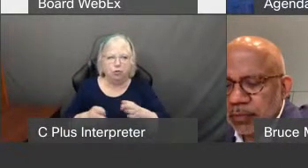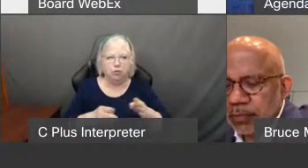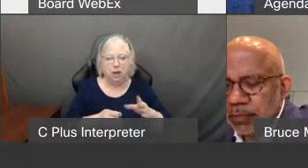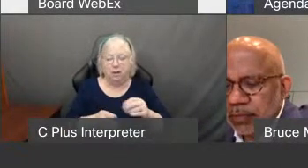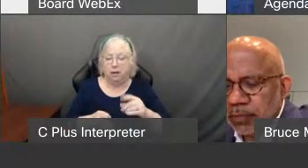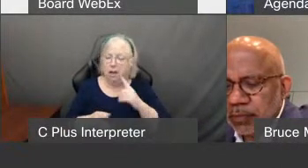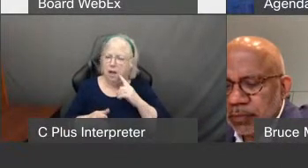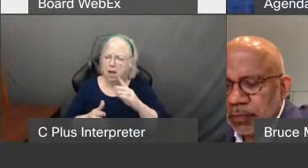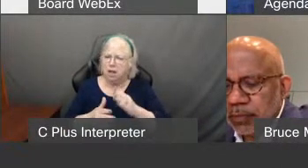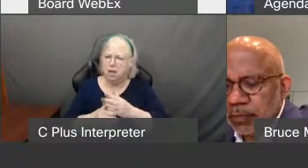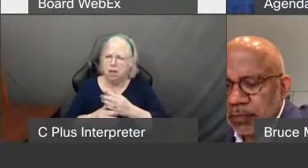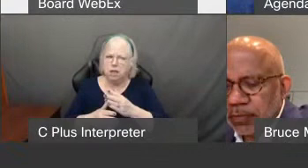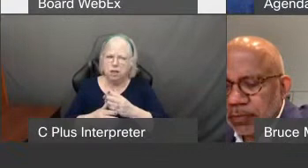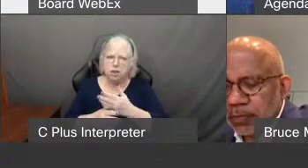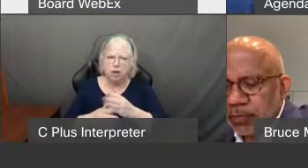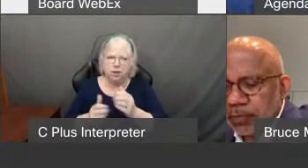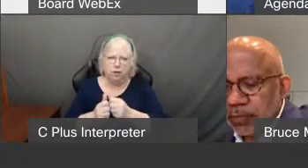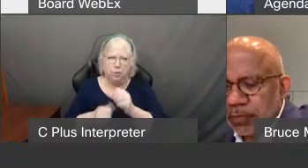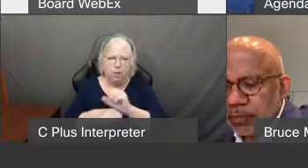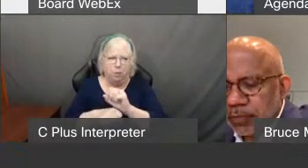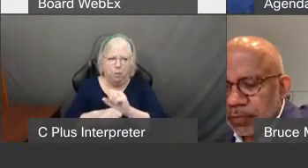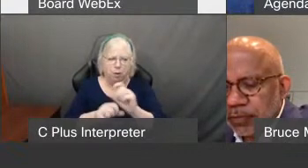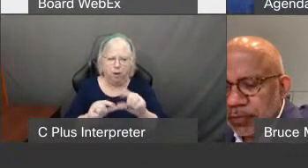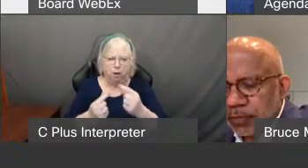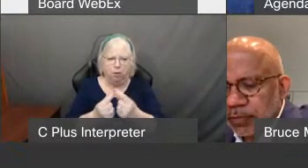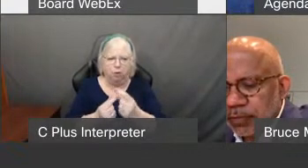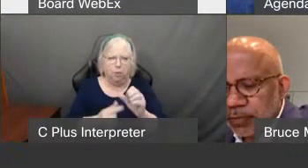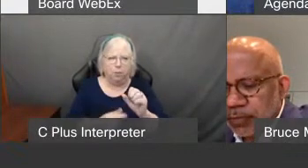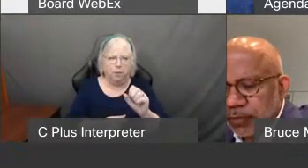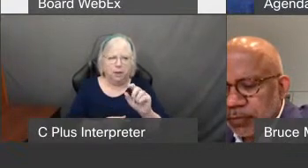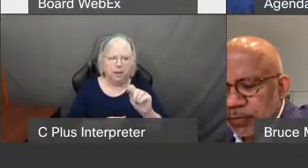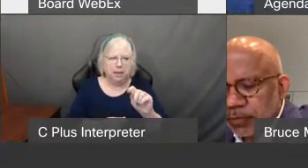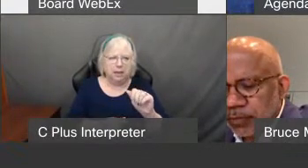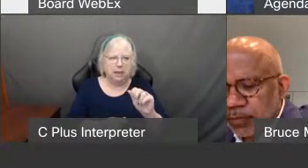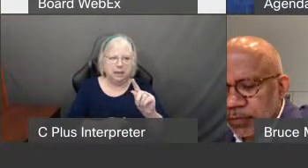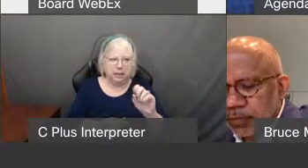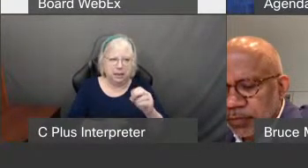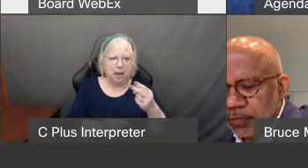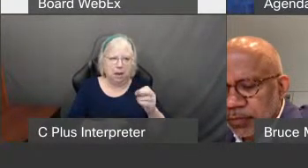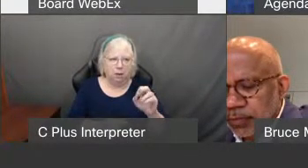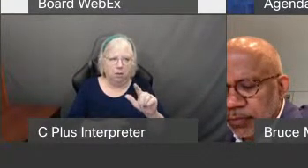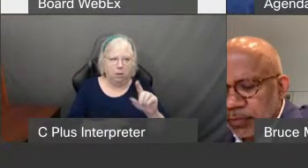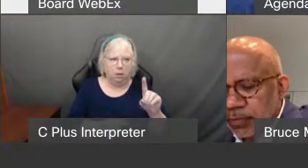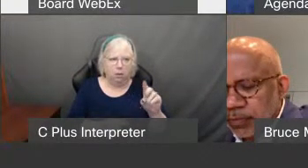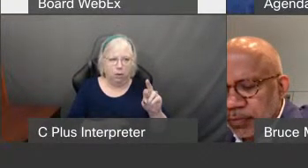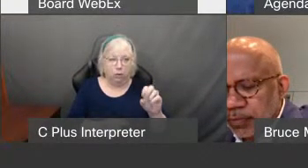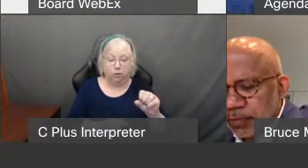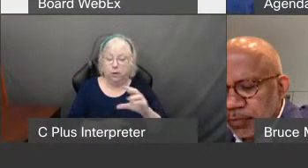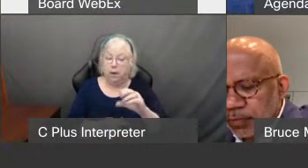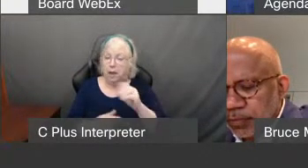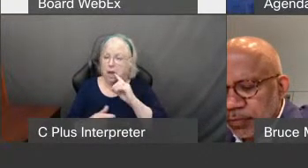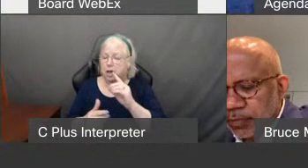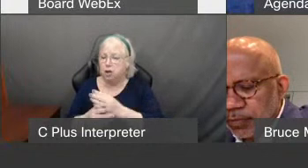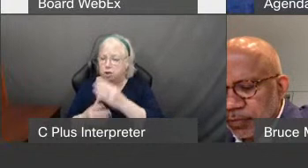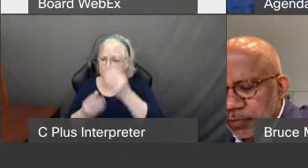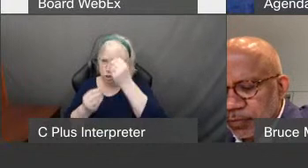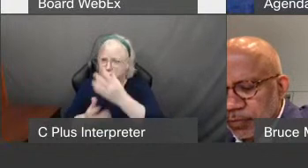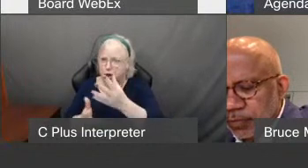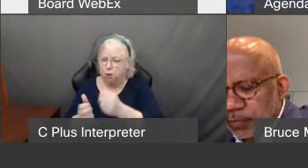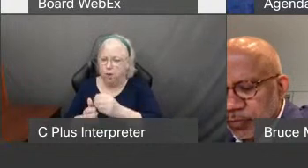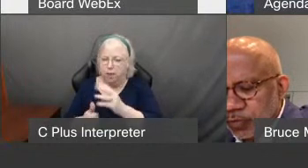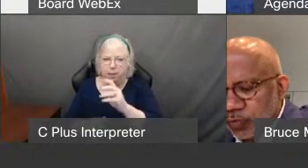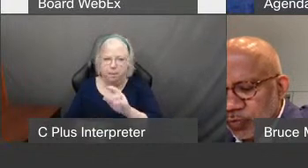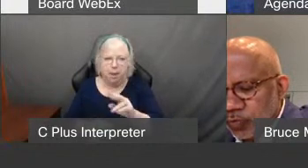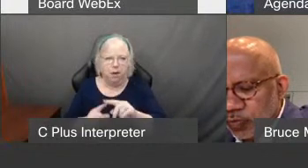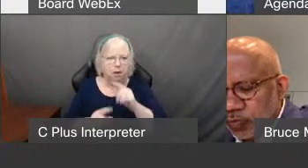with the working group stakeholders, and I've shared it with the mayor, that I do not feel that our